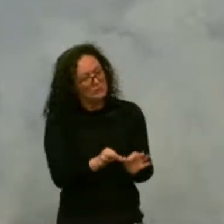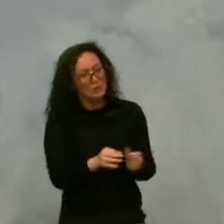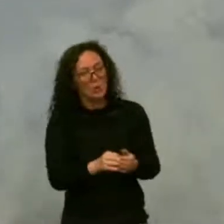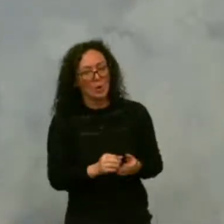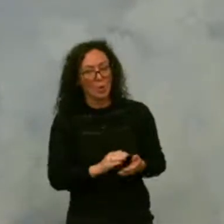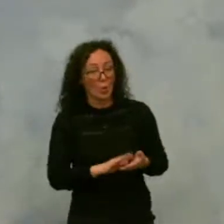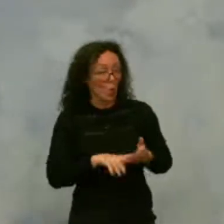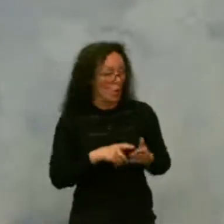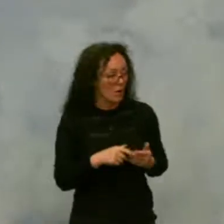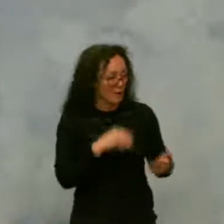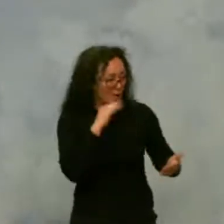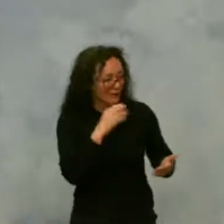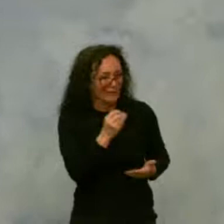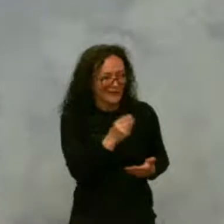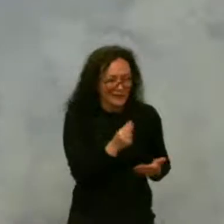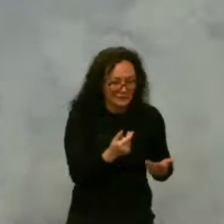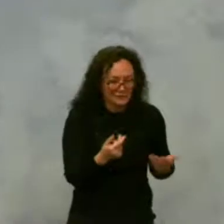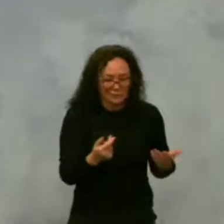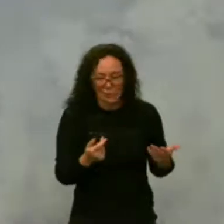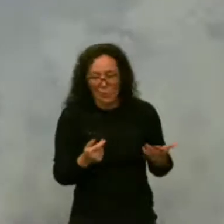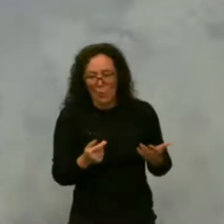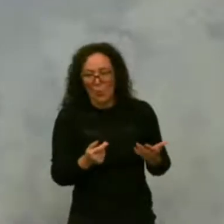cash, or why?